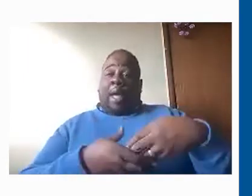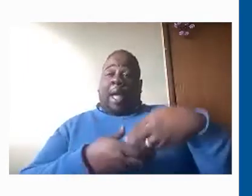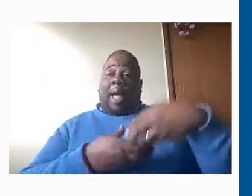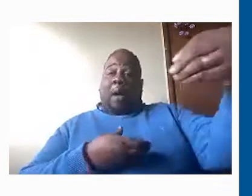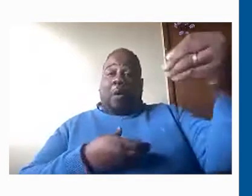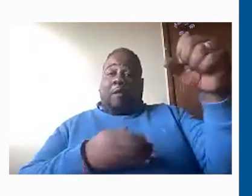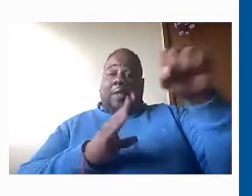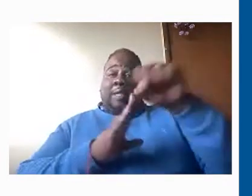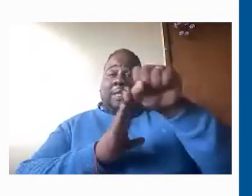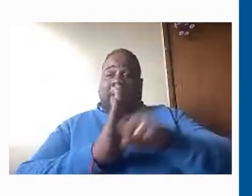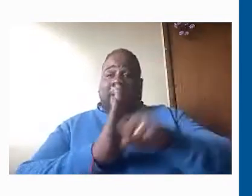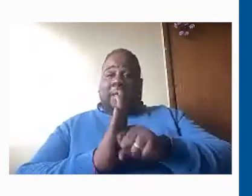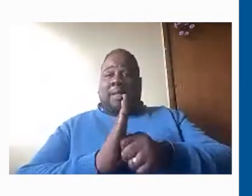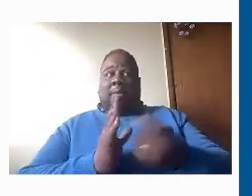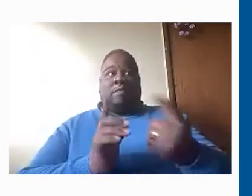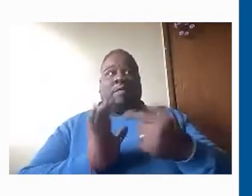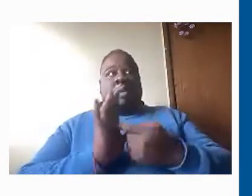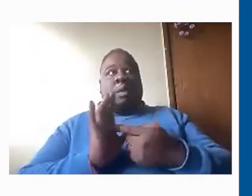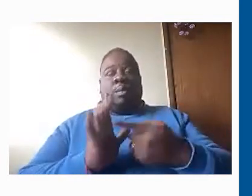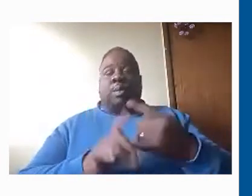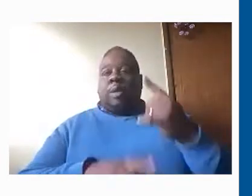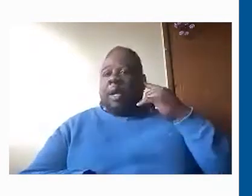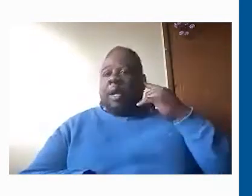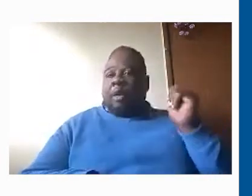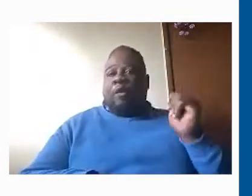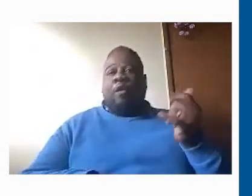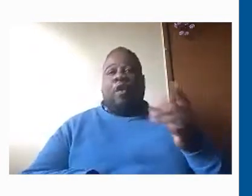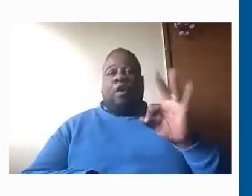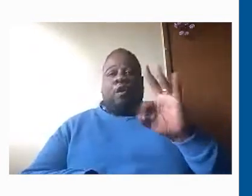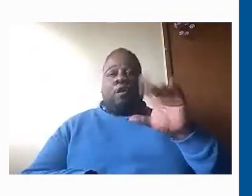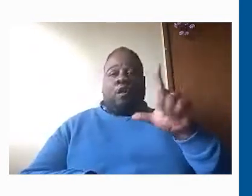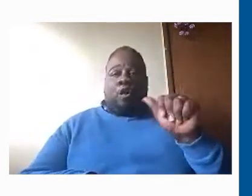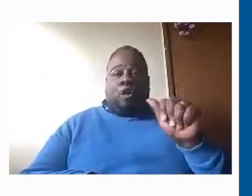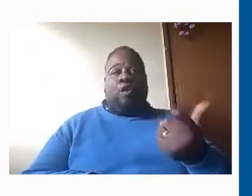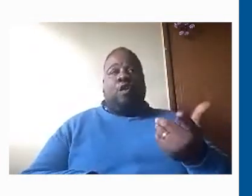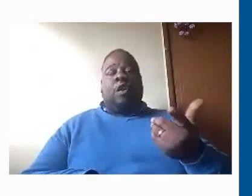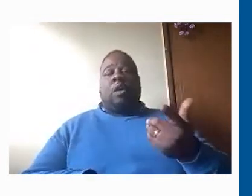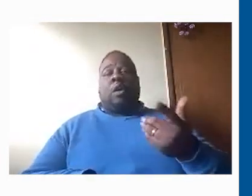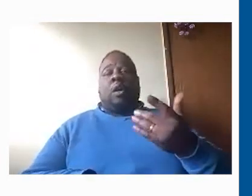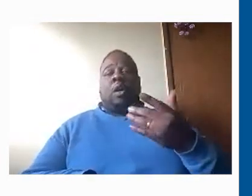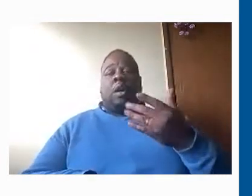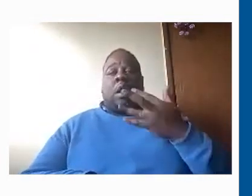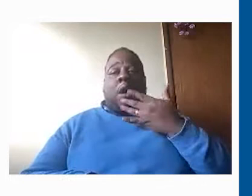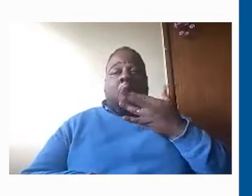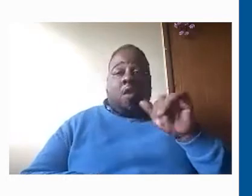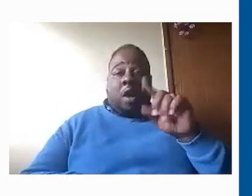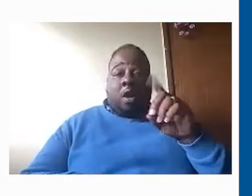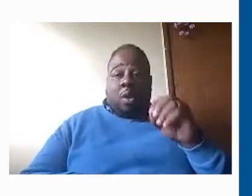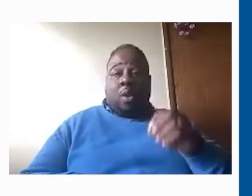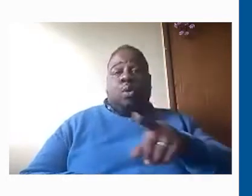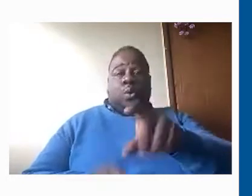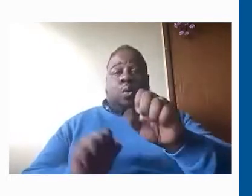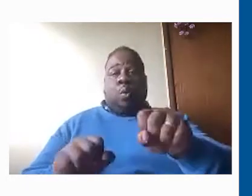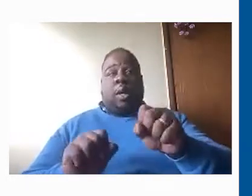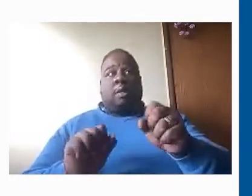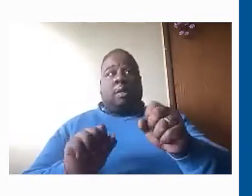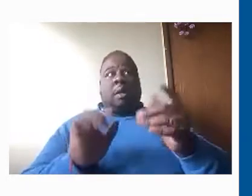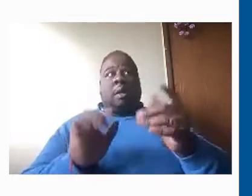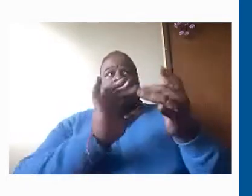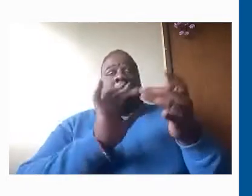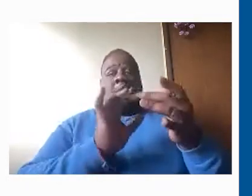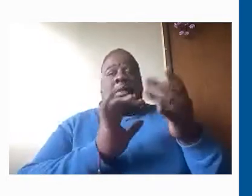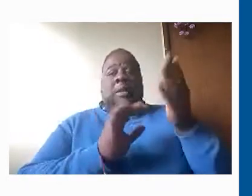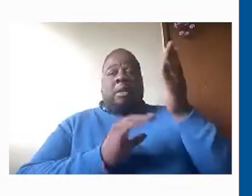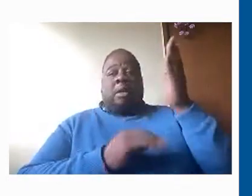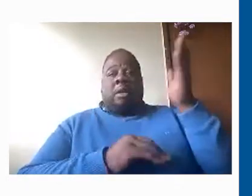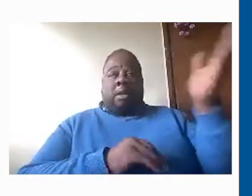Texas, California, or Colorado, definitely a different state or city, what you can do is contact them, and then they can reach out to your